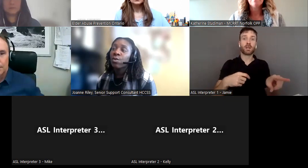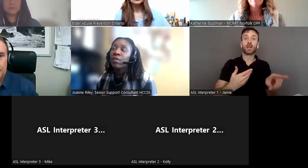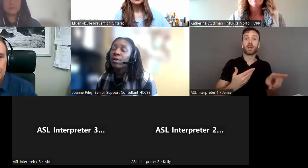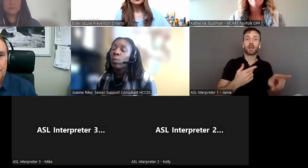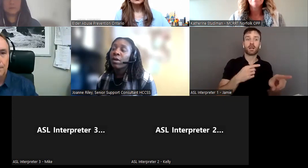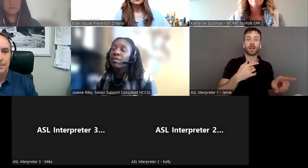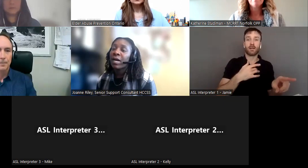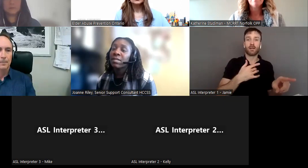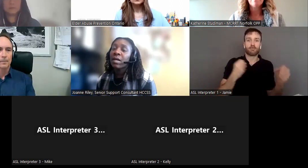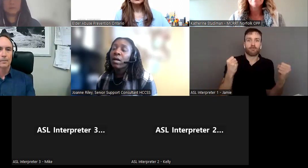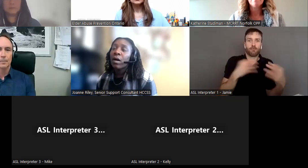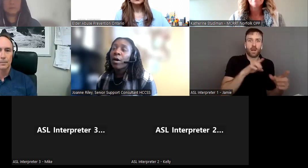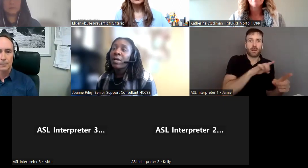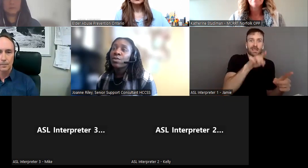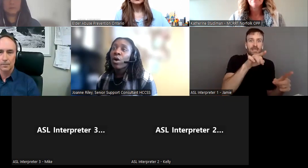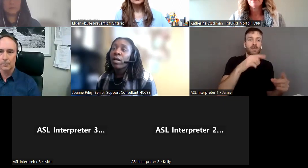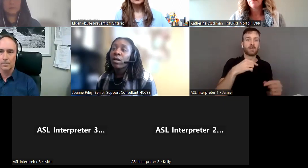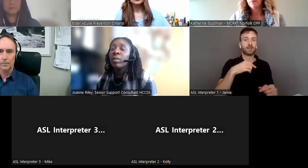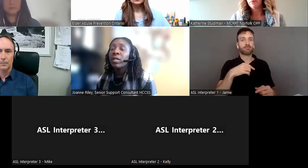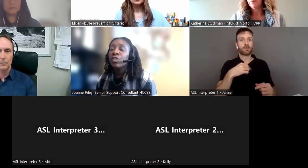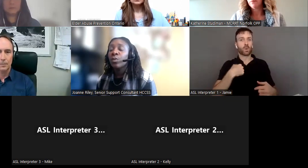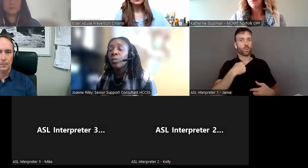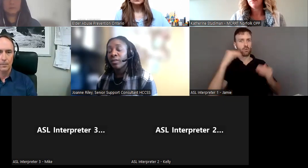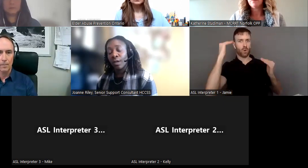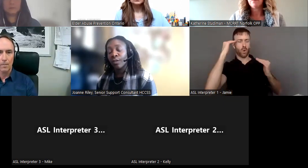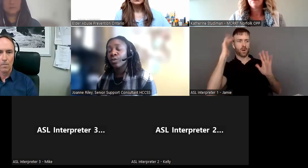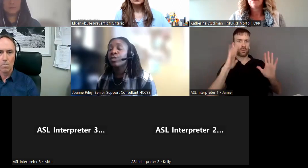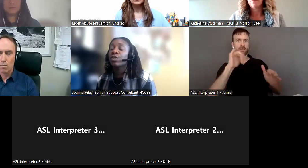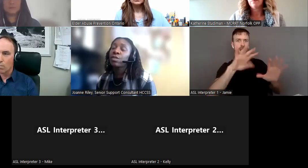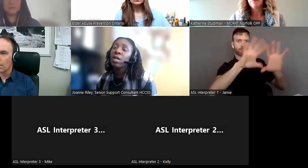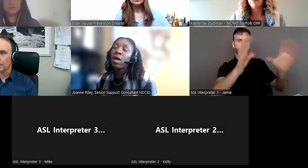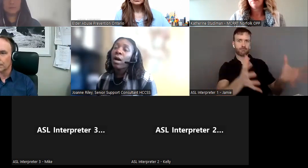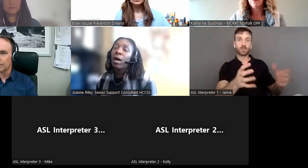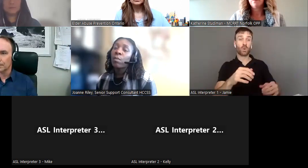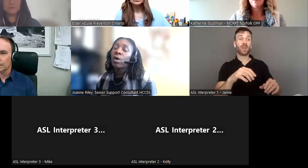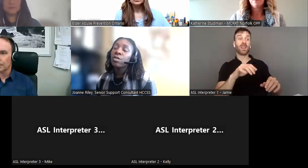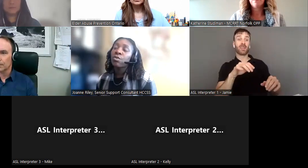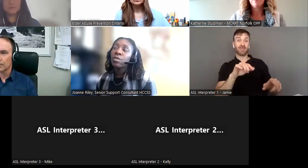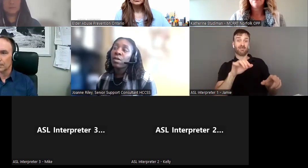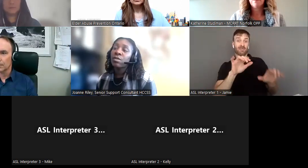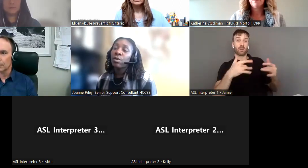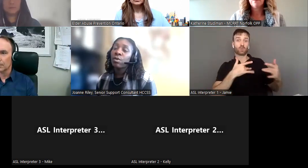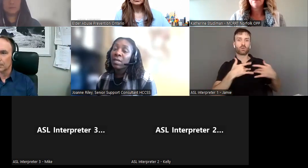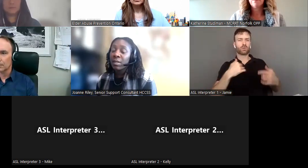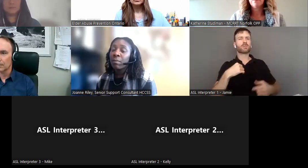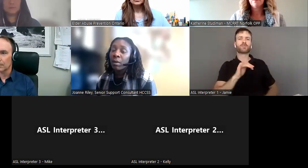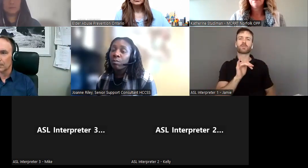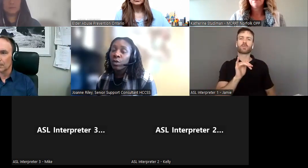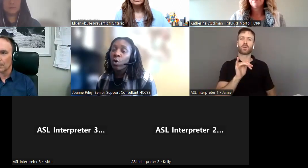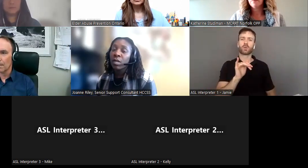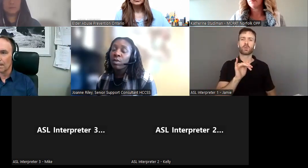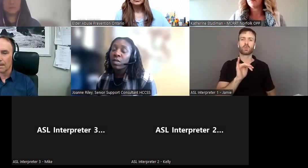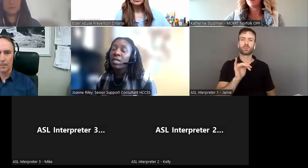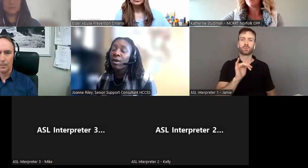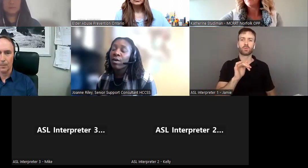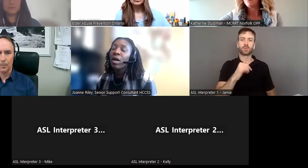reprisal. So we're very aware of that. And so in combination with those concerns, we're also responsible, because I'm with